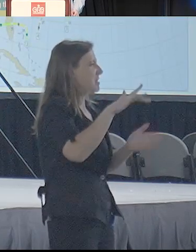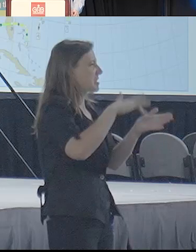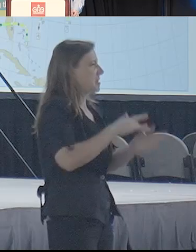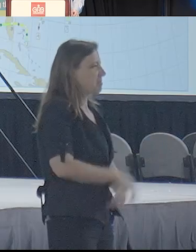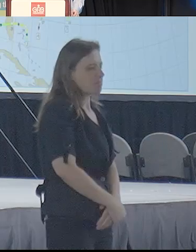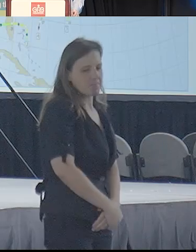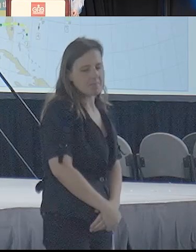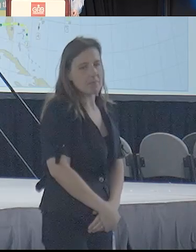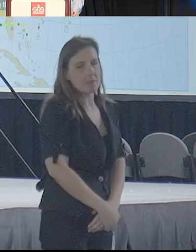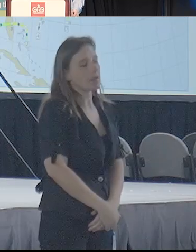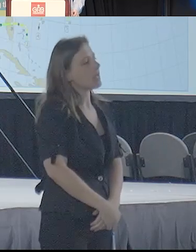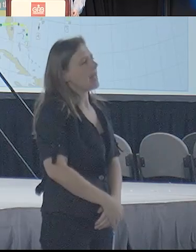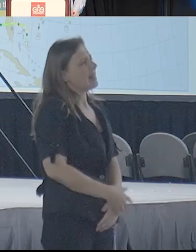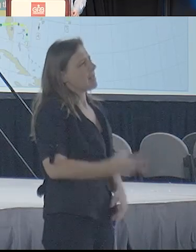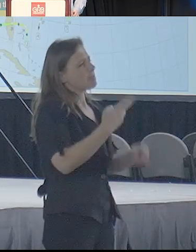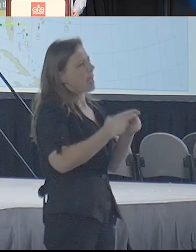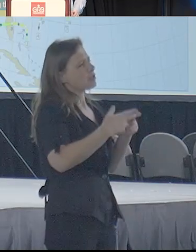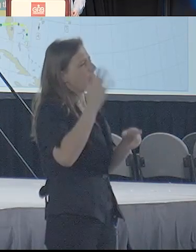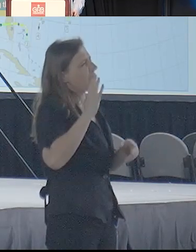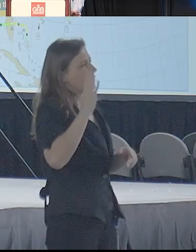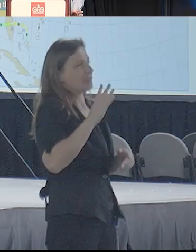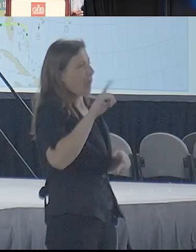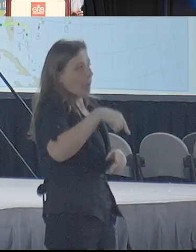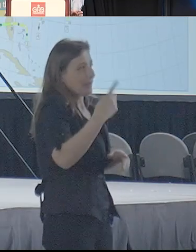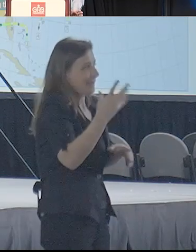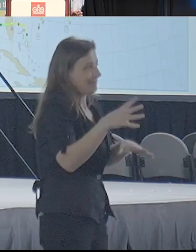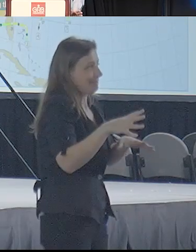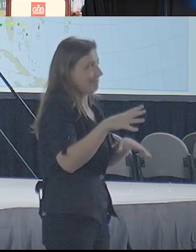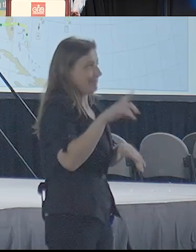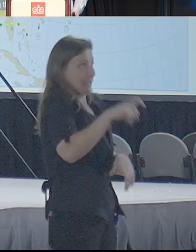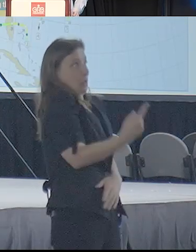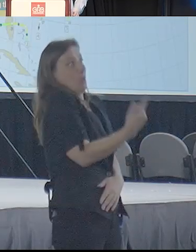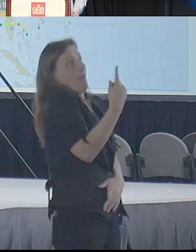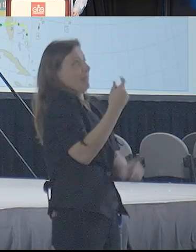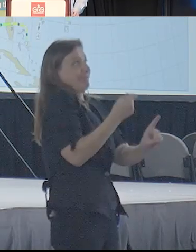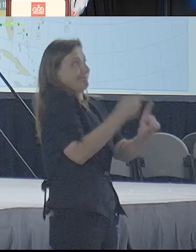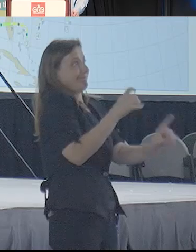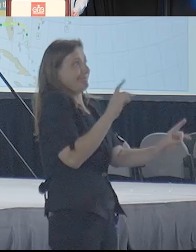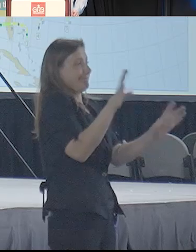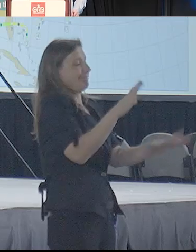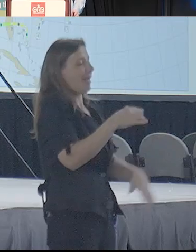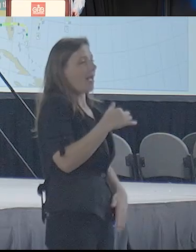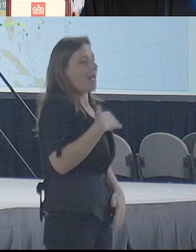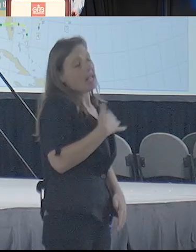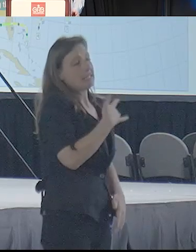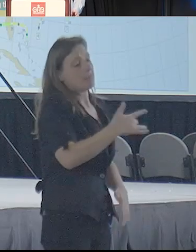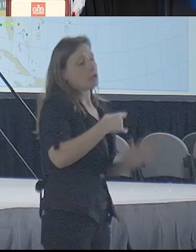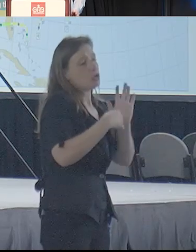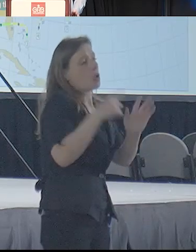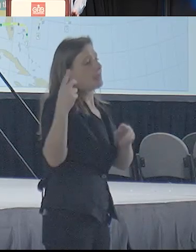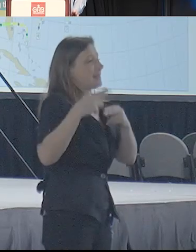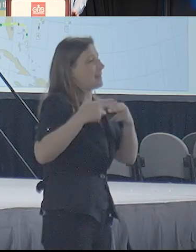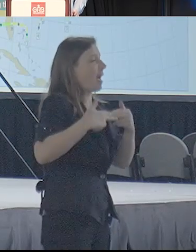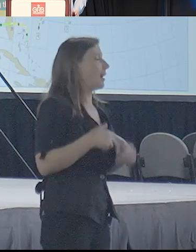mentioned this in the previous panel, that it only takes one. And I actually usually show this slide in a hurricane preparedness talk because